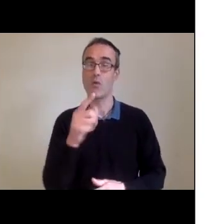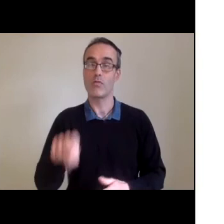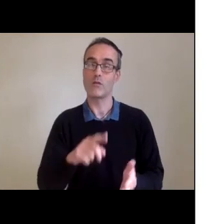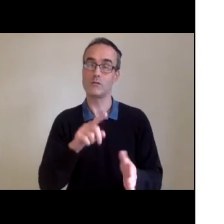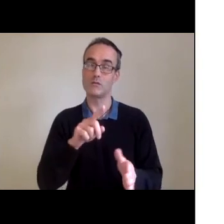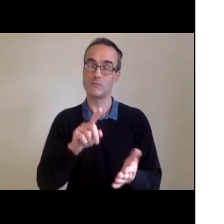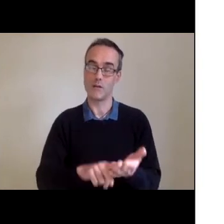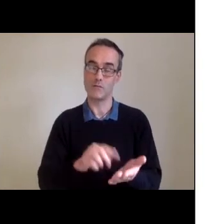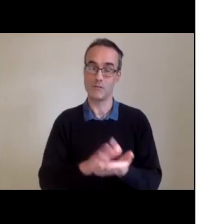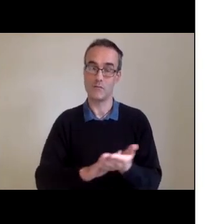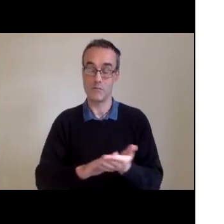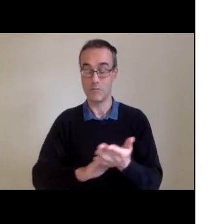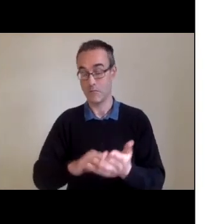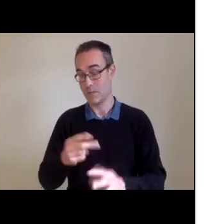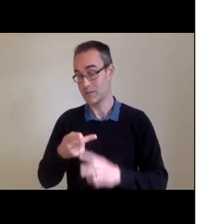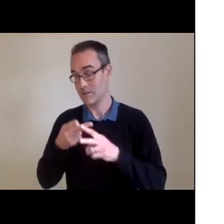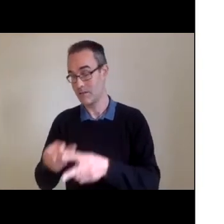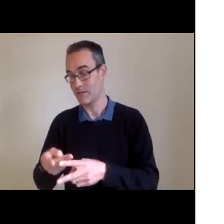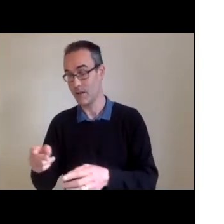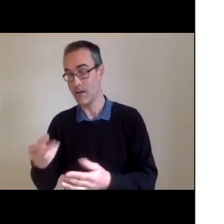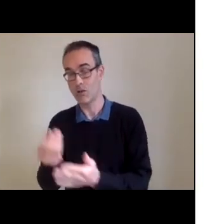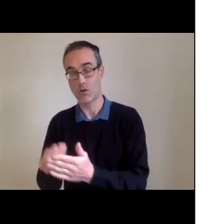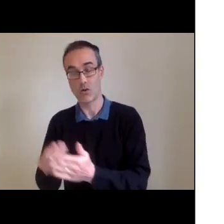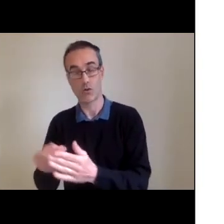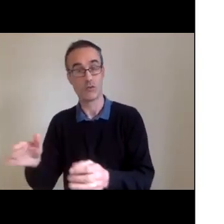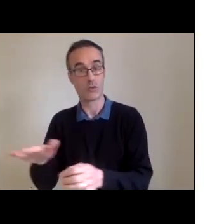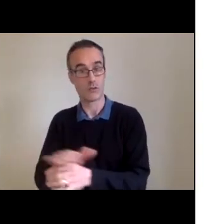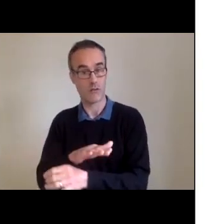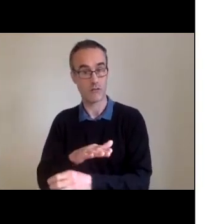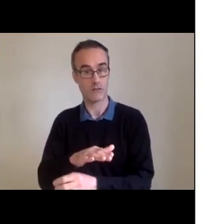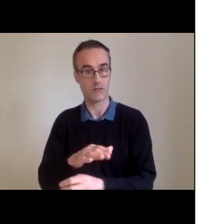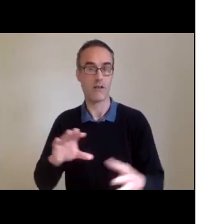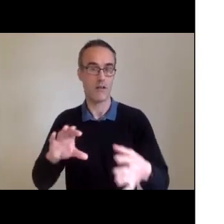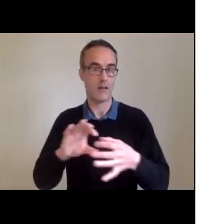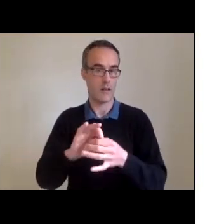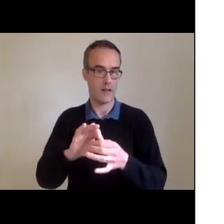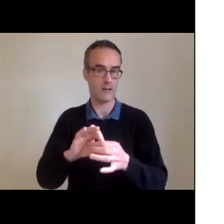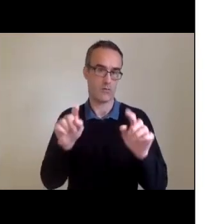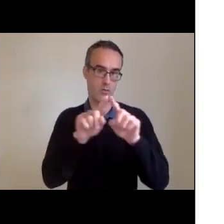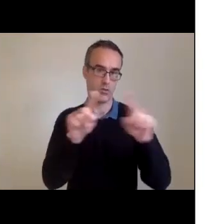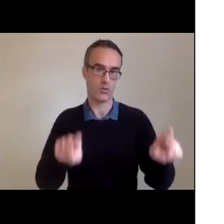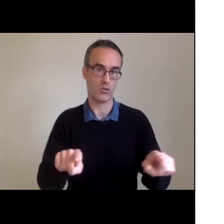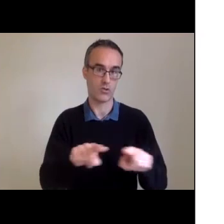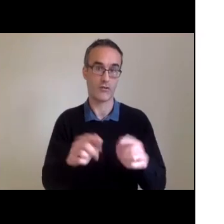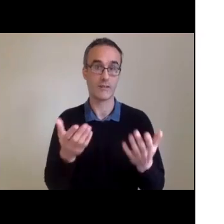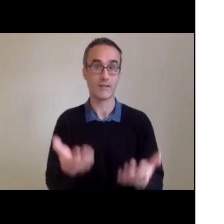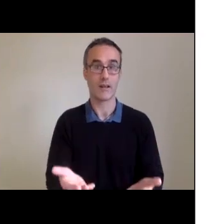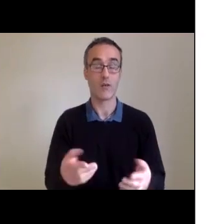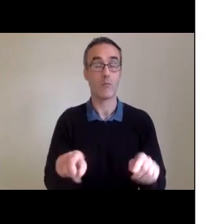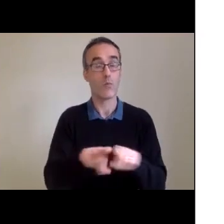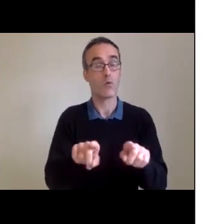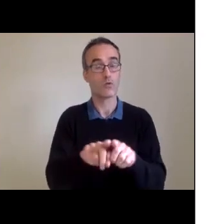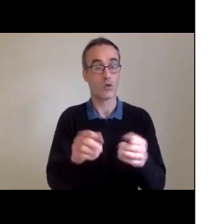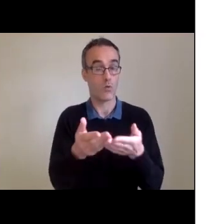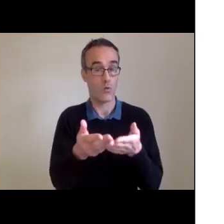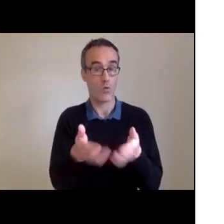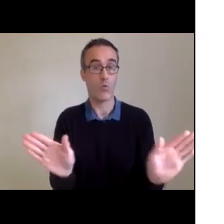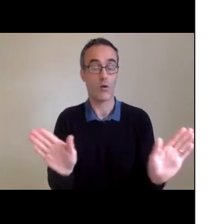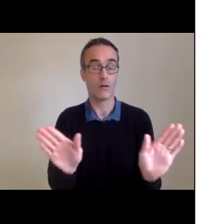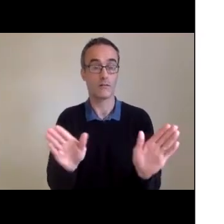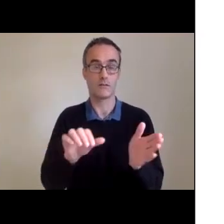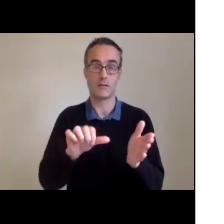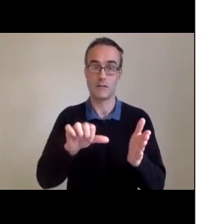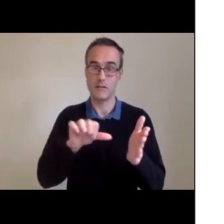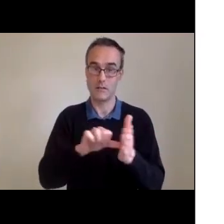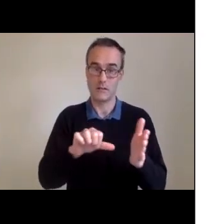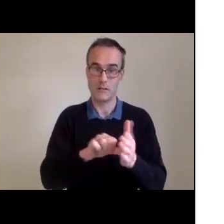these responsibilities. You'll find the link for that on screen now, but also the wider issues. We have our